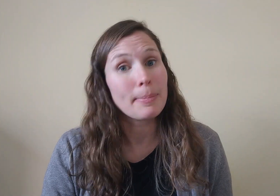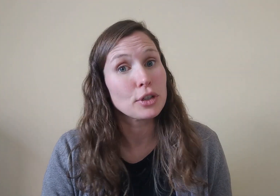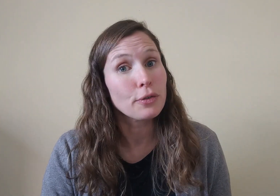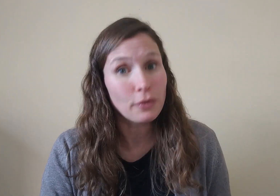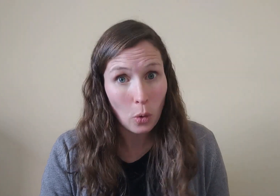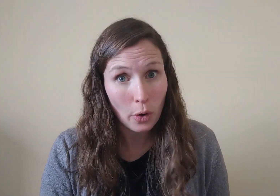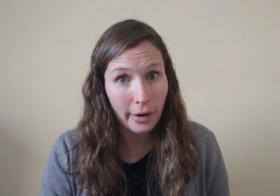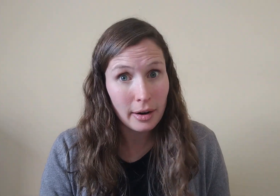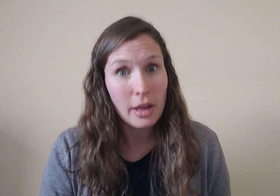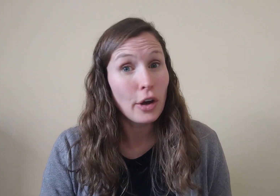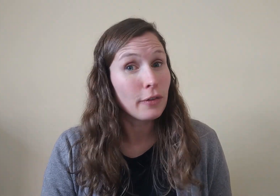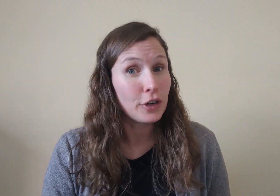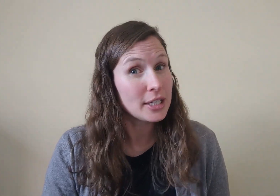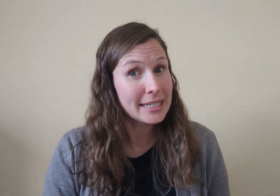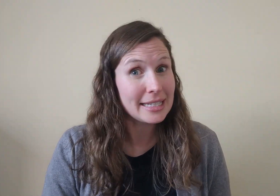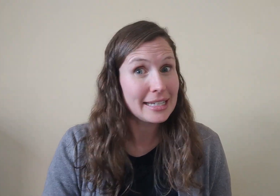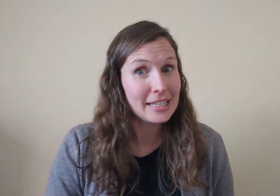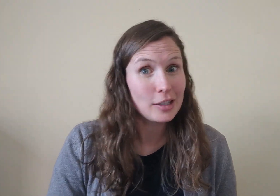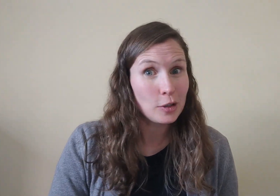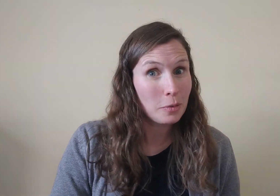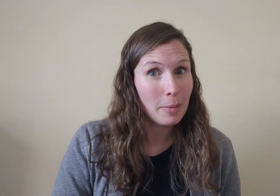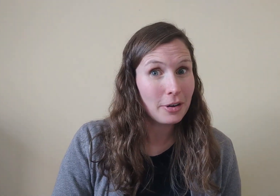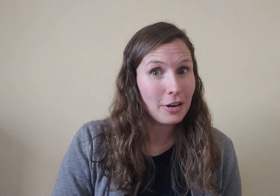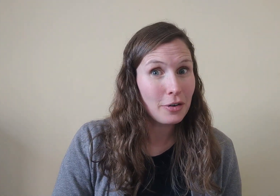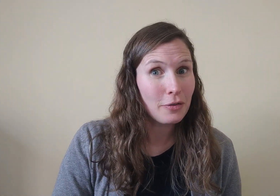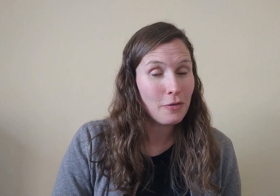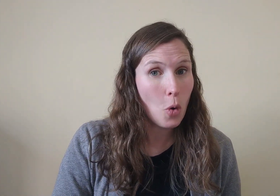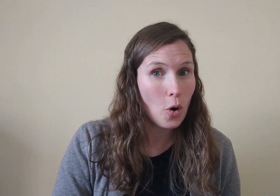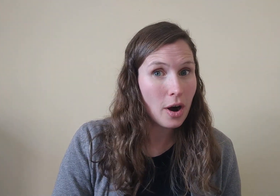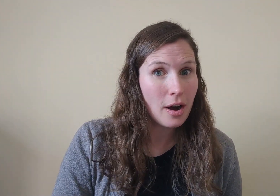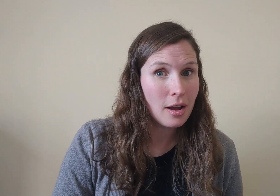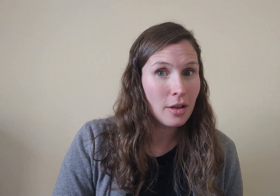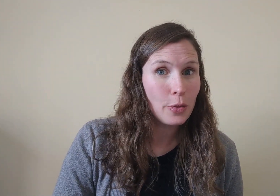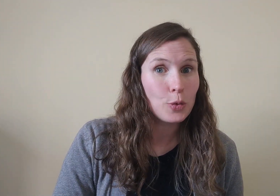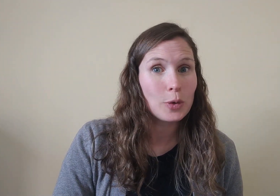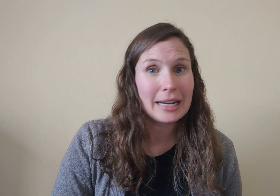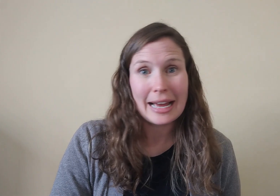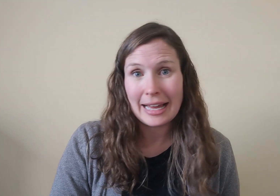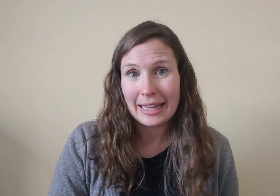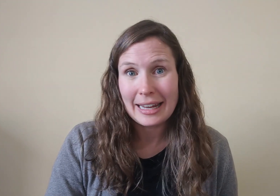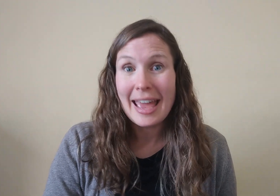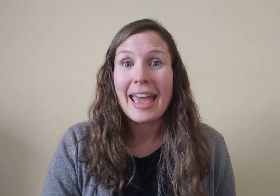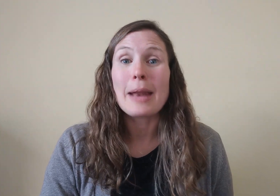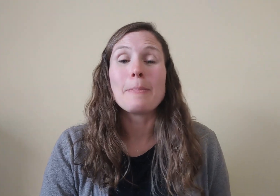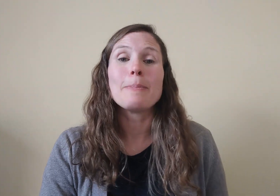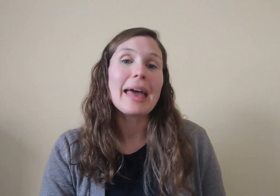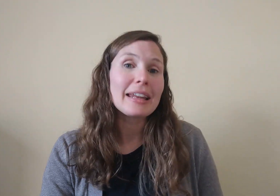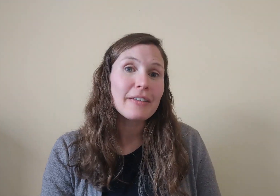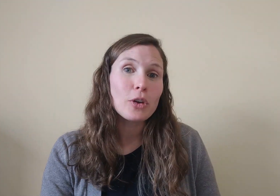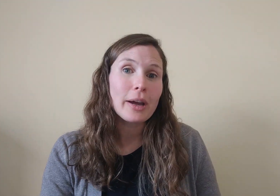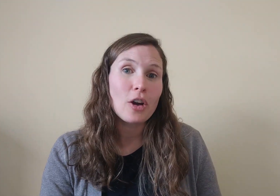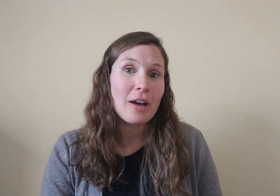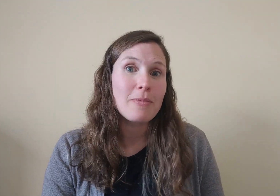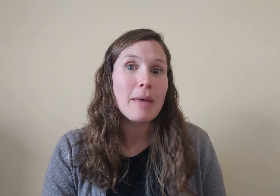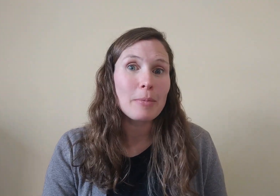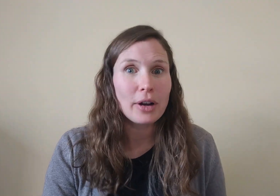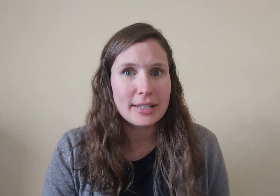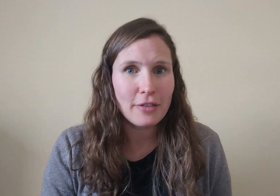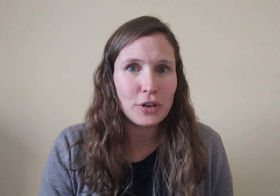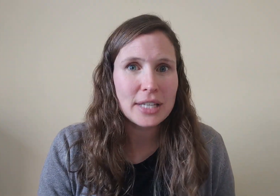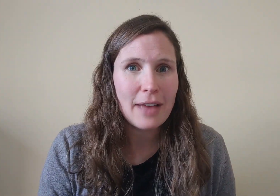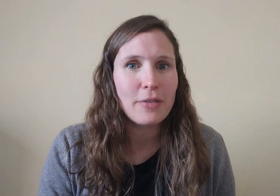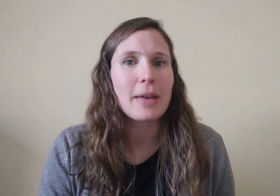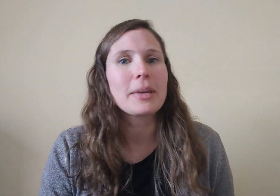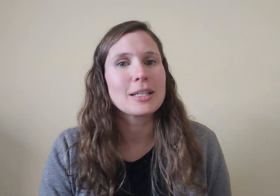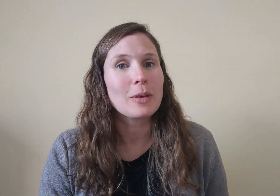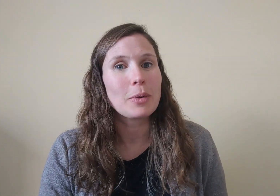Philippians chapter 4, verses, do you remember? 4 through 9. And many of you I know have memorized